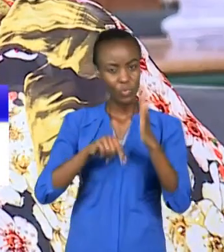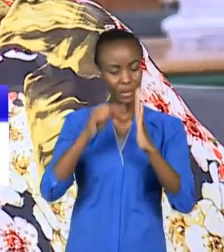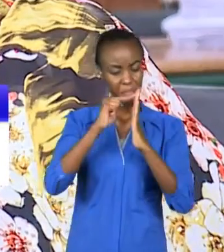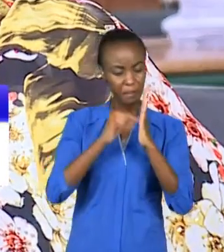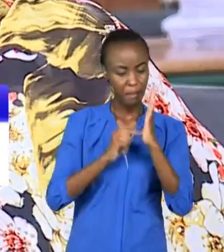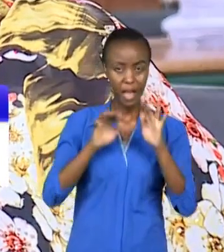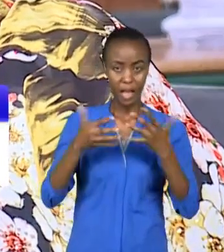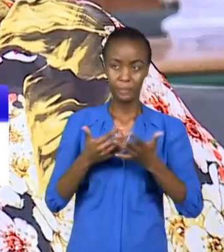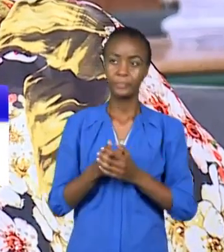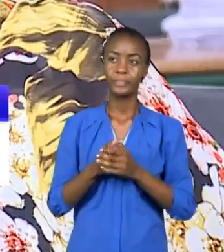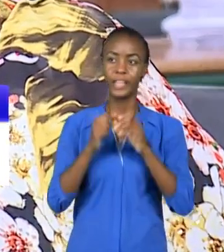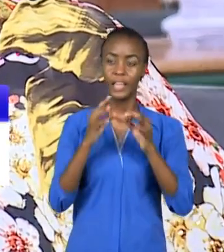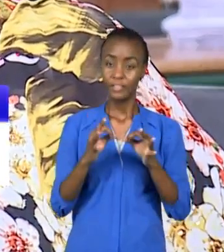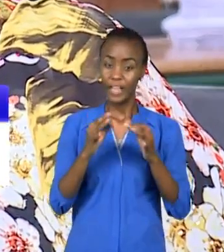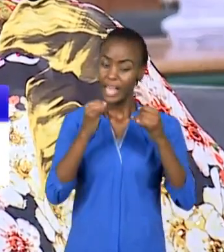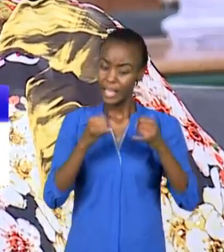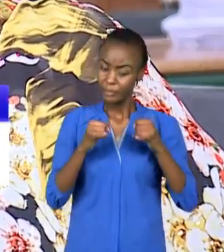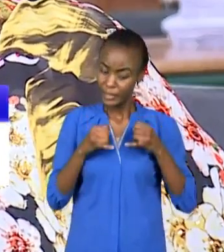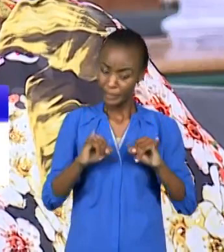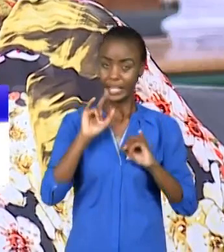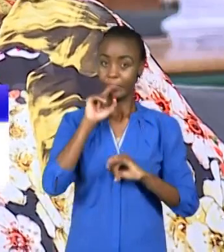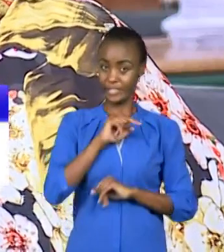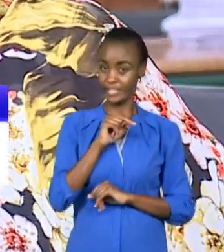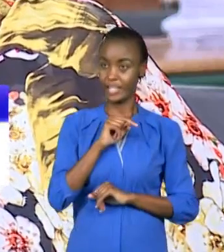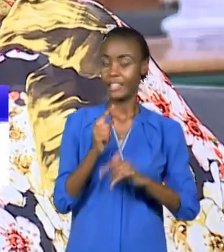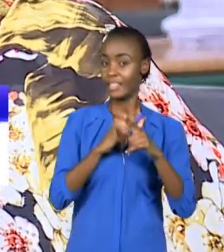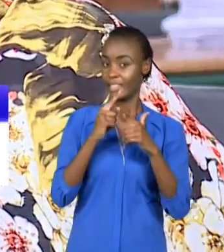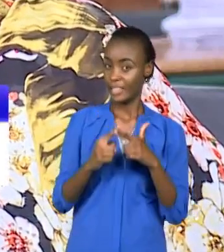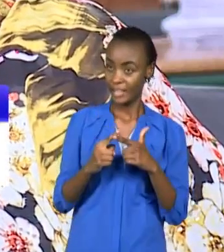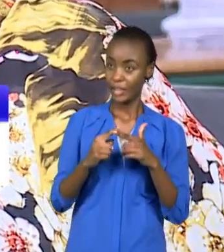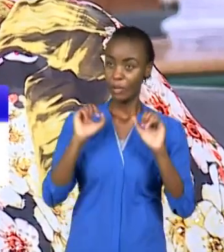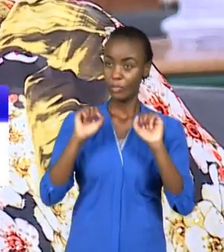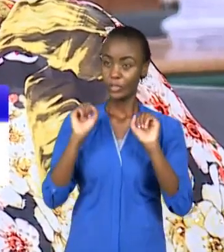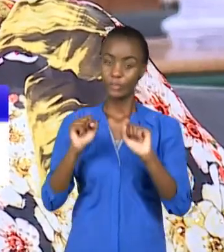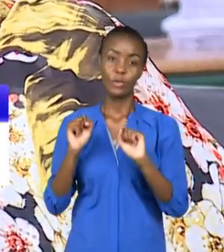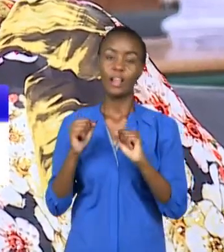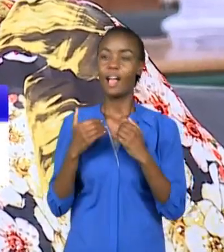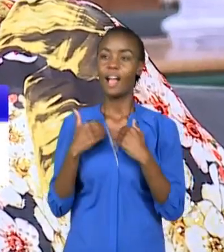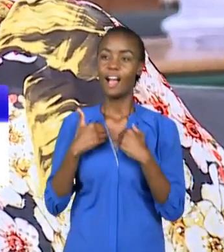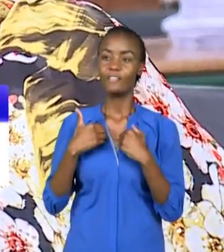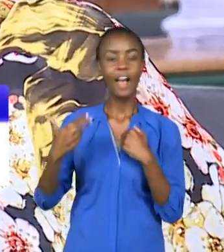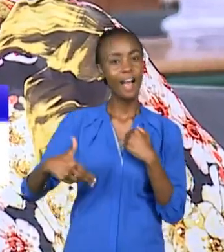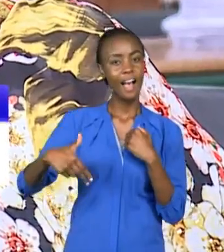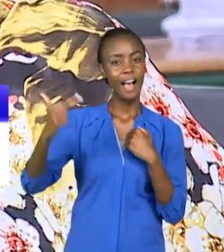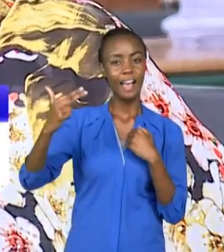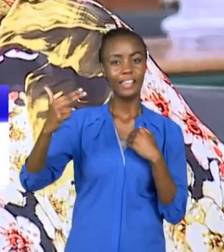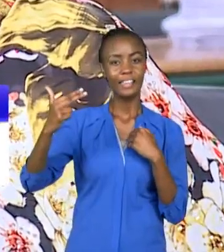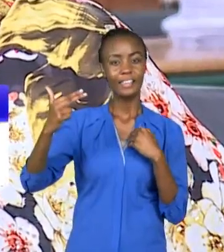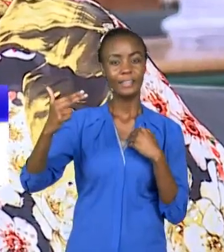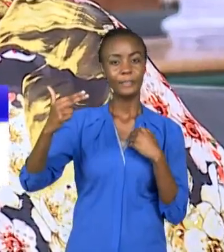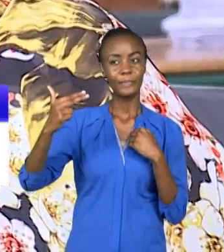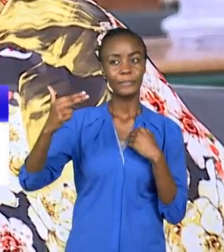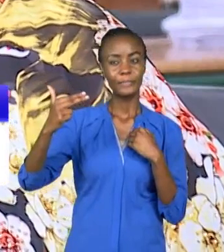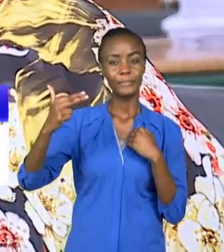And once we implement whatever she tells us, then we are able to register that great improvement. She